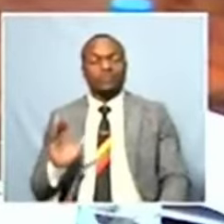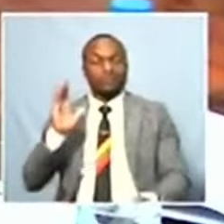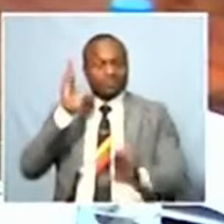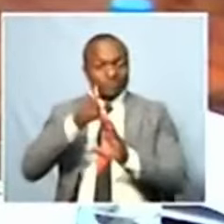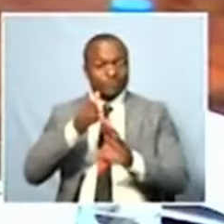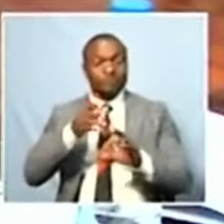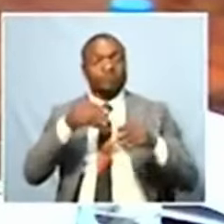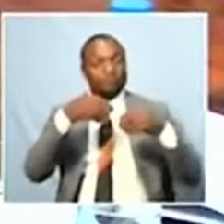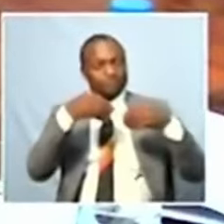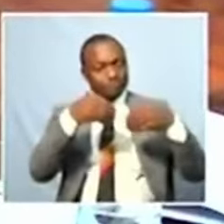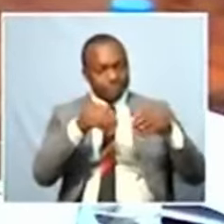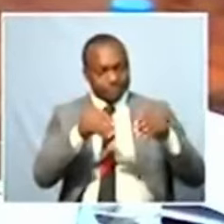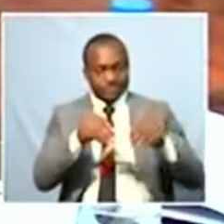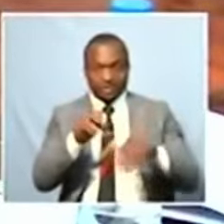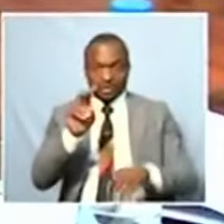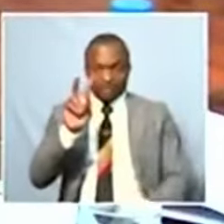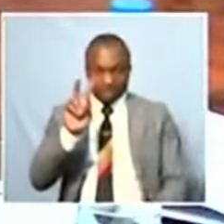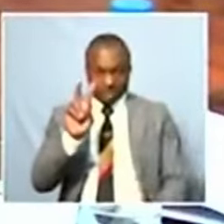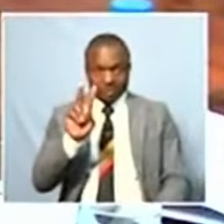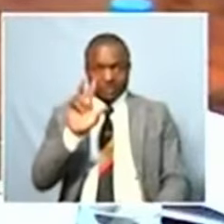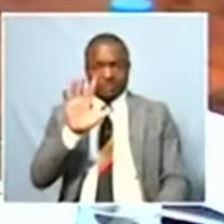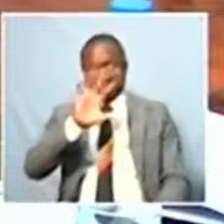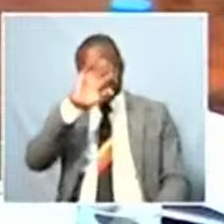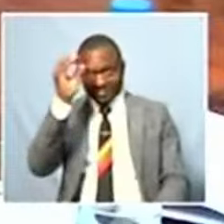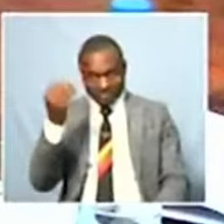sale. Now that 25%